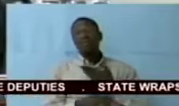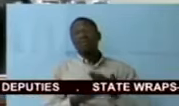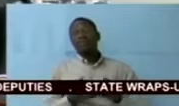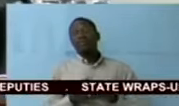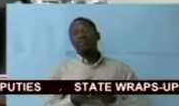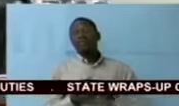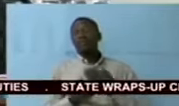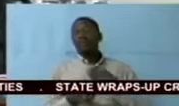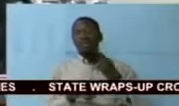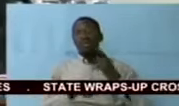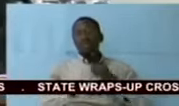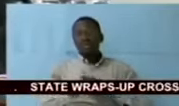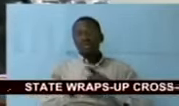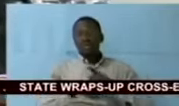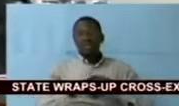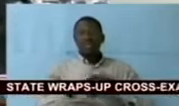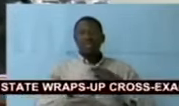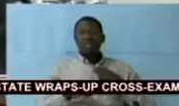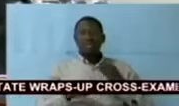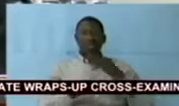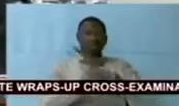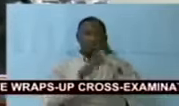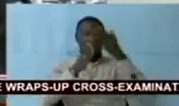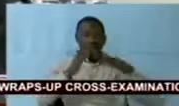the tire of the truck